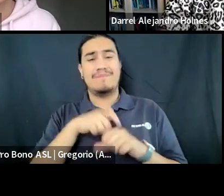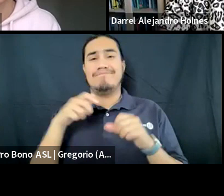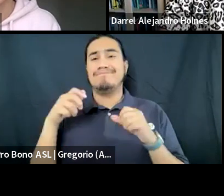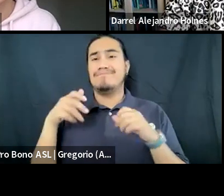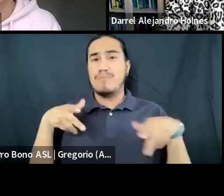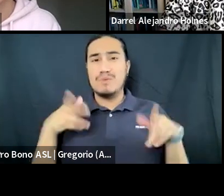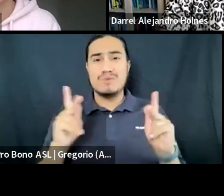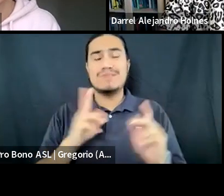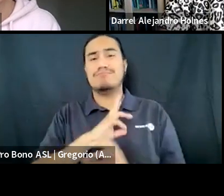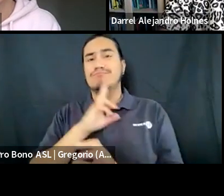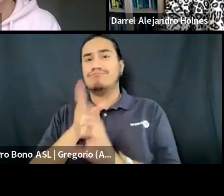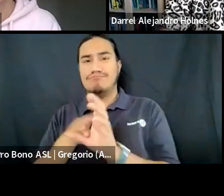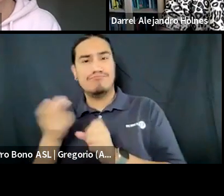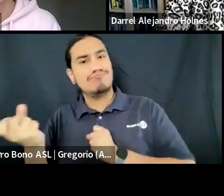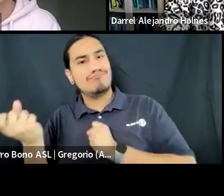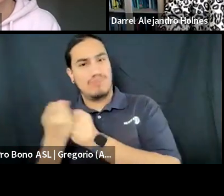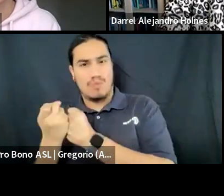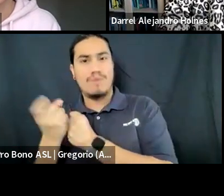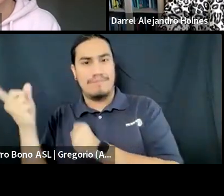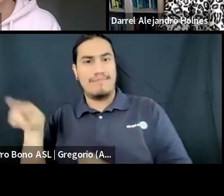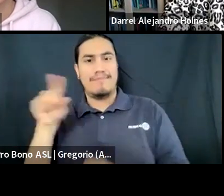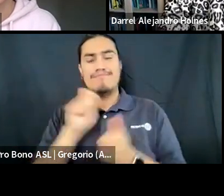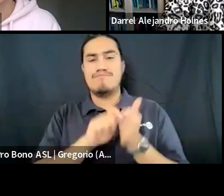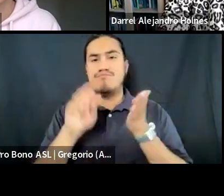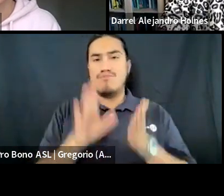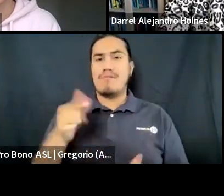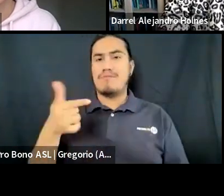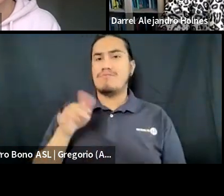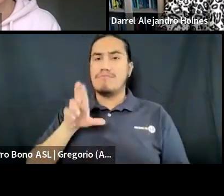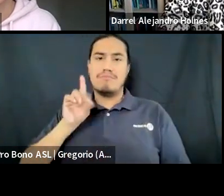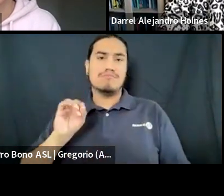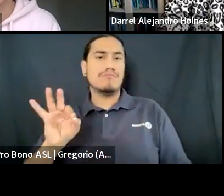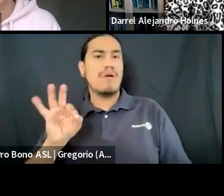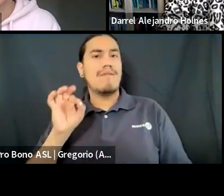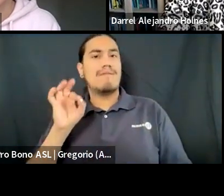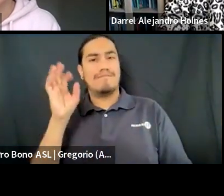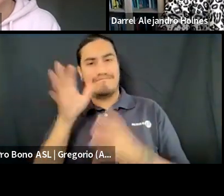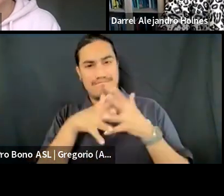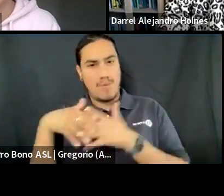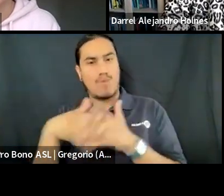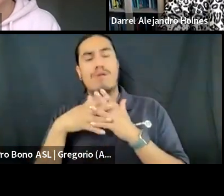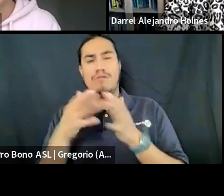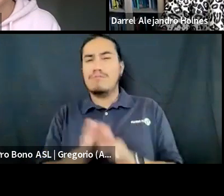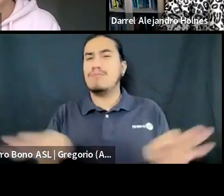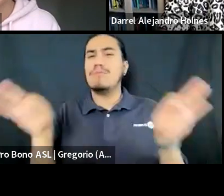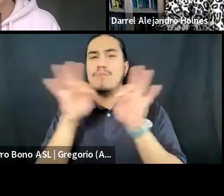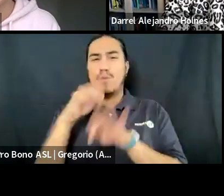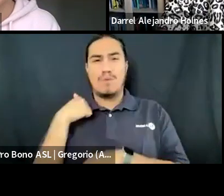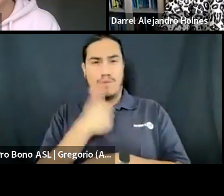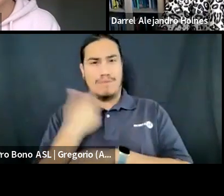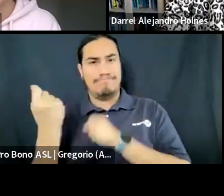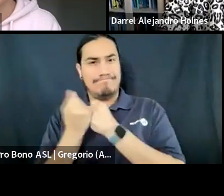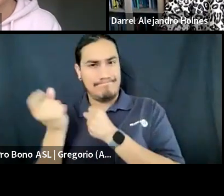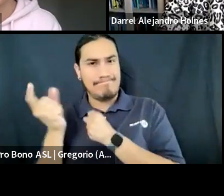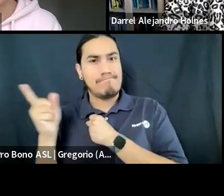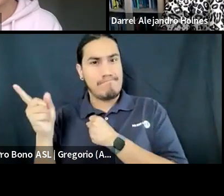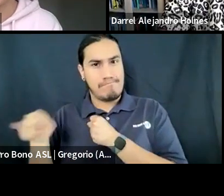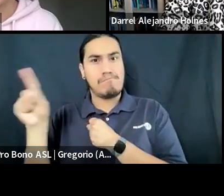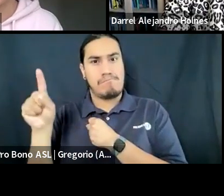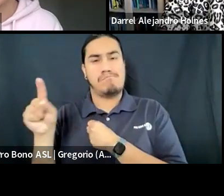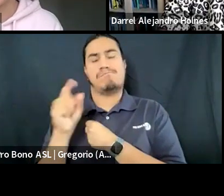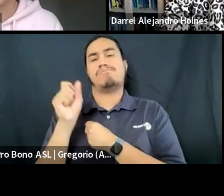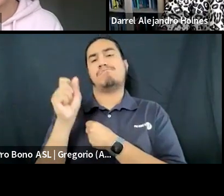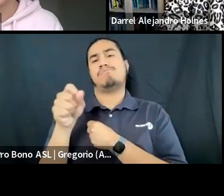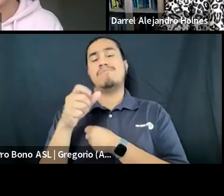the Writers Guild of America and everyone who's coming out to strike. It's really important for folks that we have their support and that